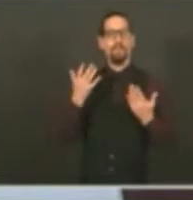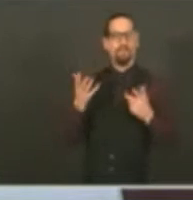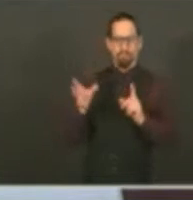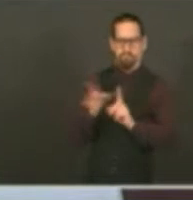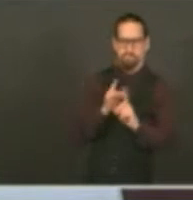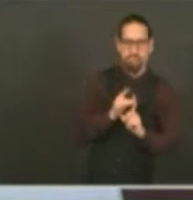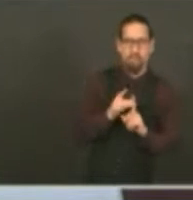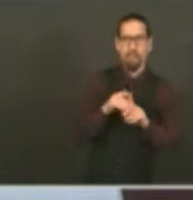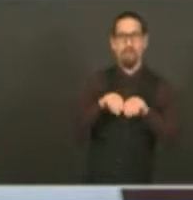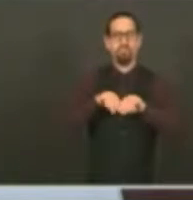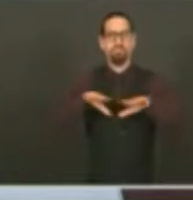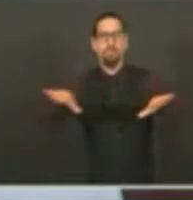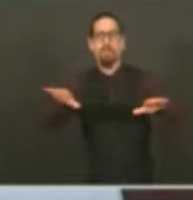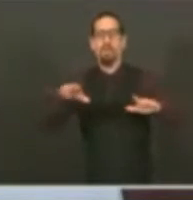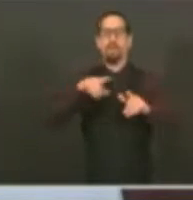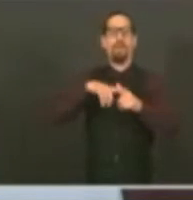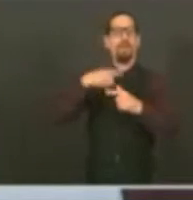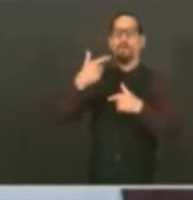Nationally,